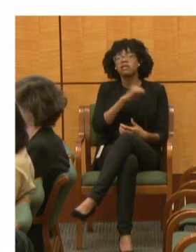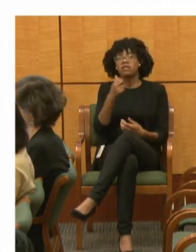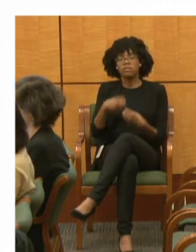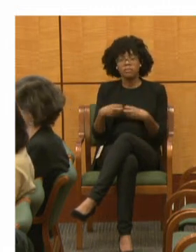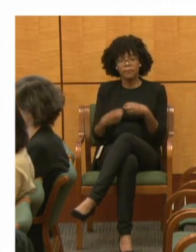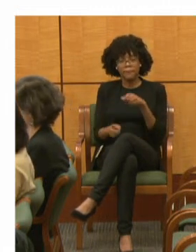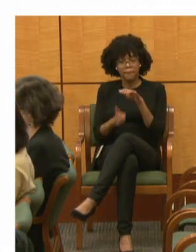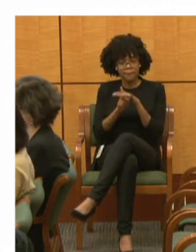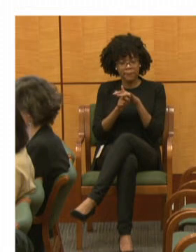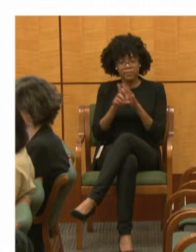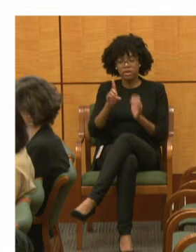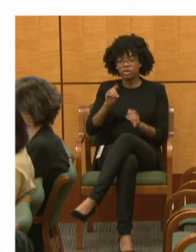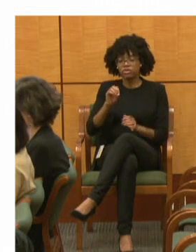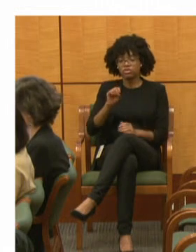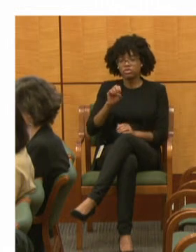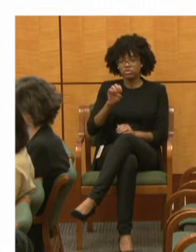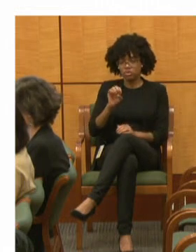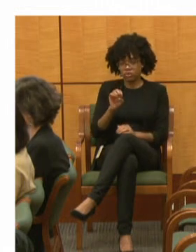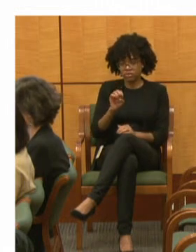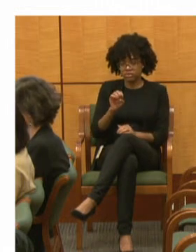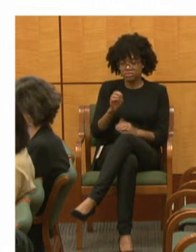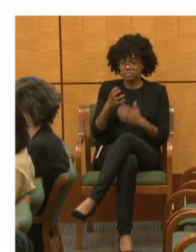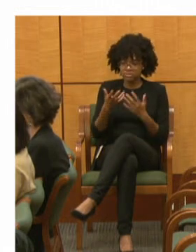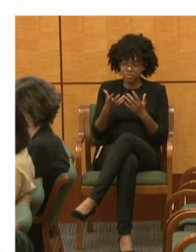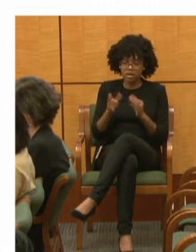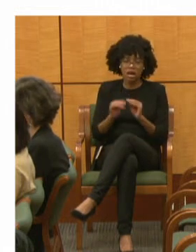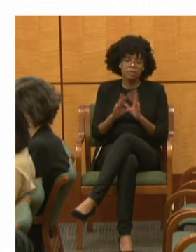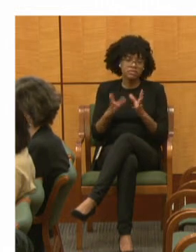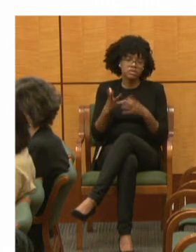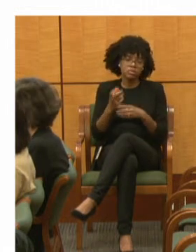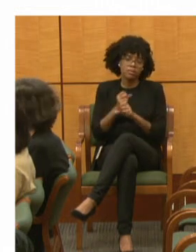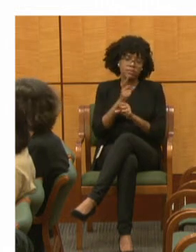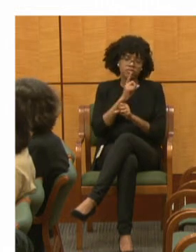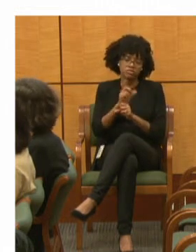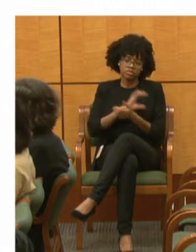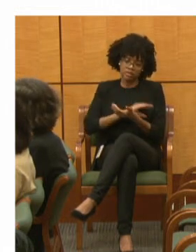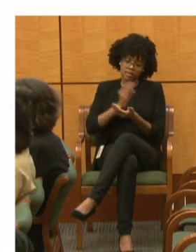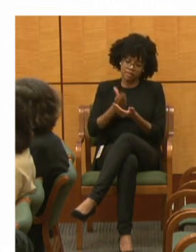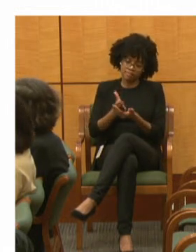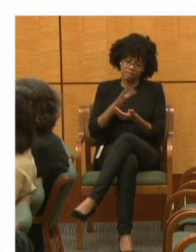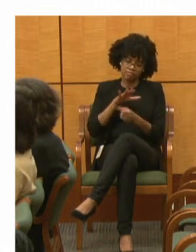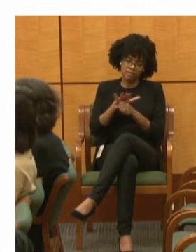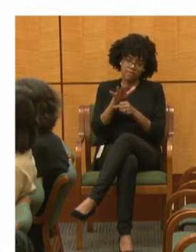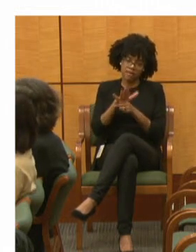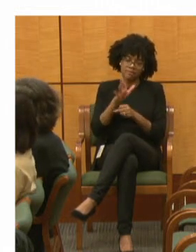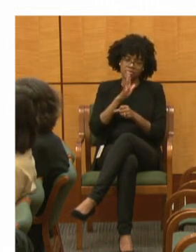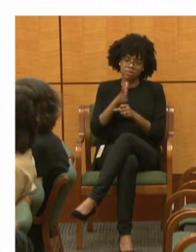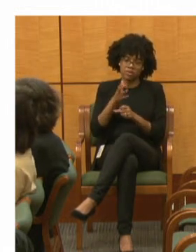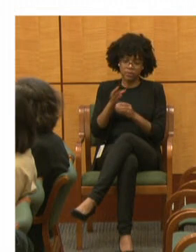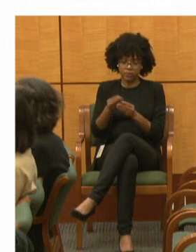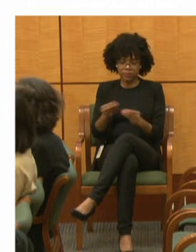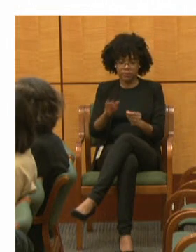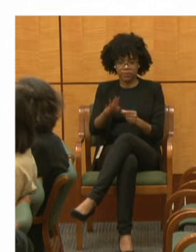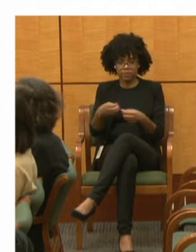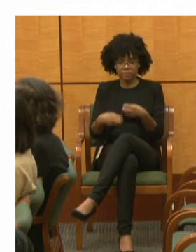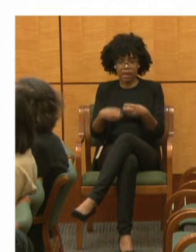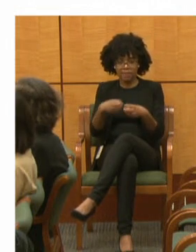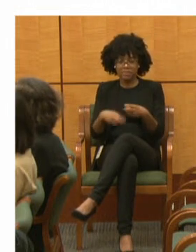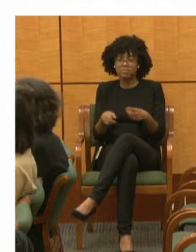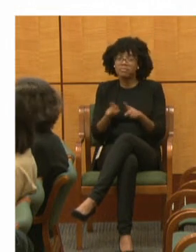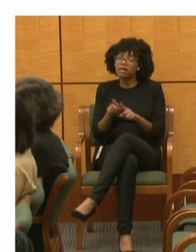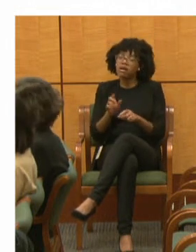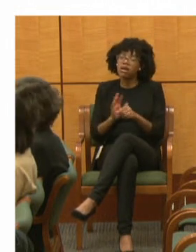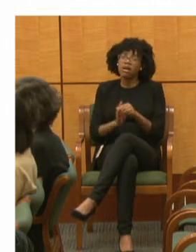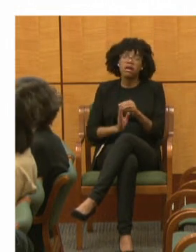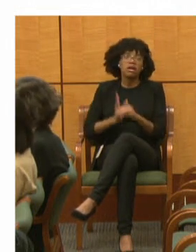to adjust dosing to optimize clinical outcomes while minimizing adverse reactions. And then, of course, we have the intolerance to excipients. We